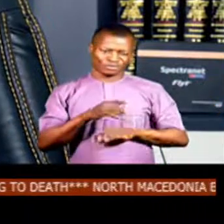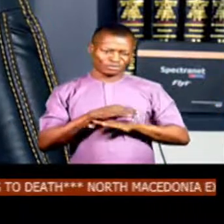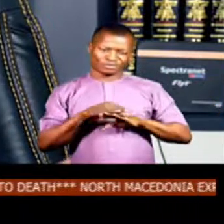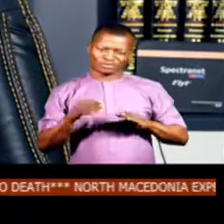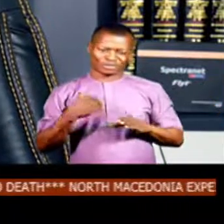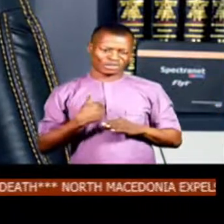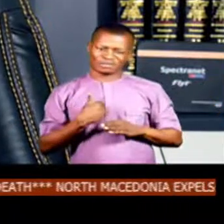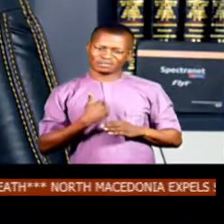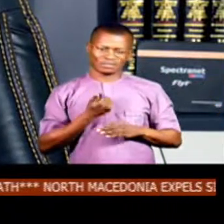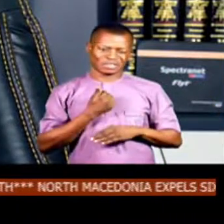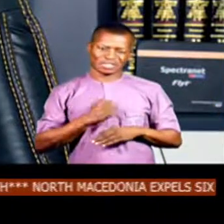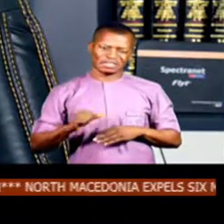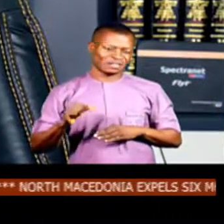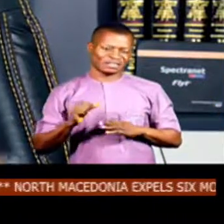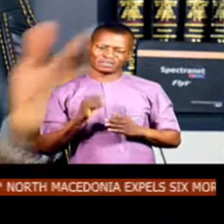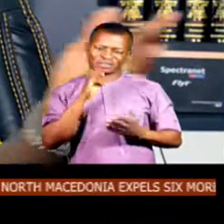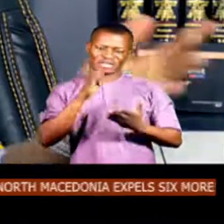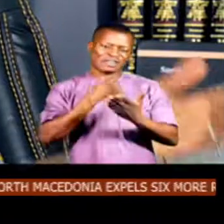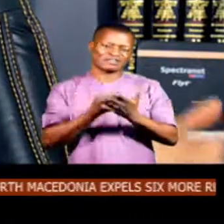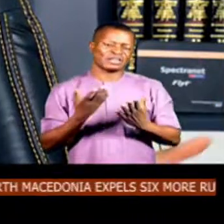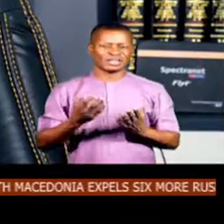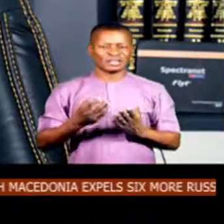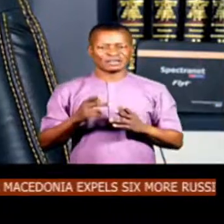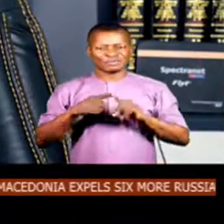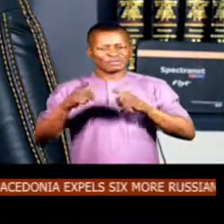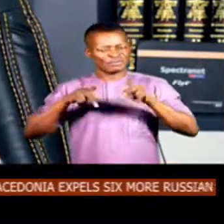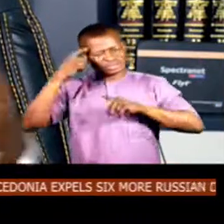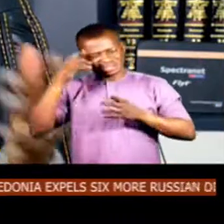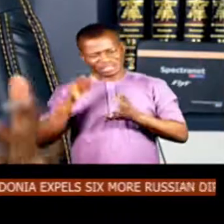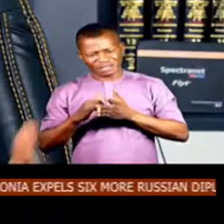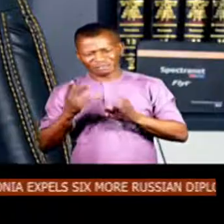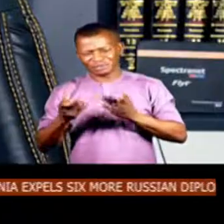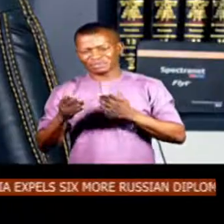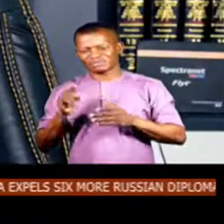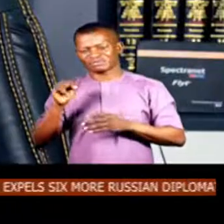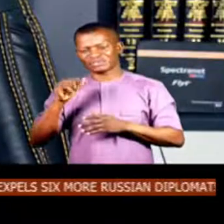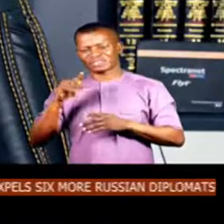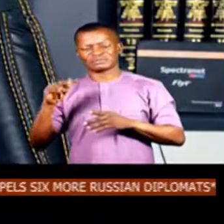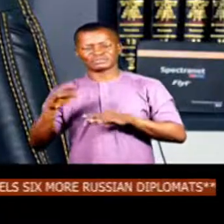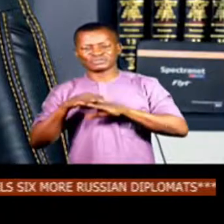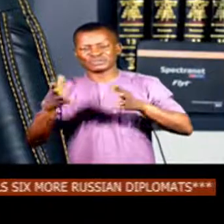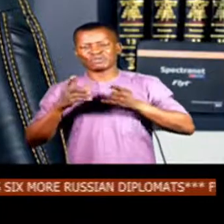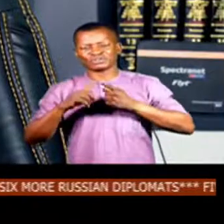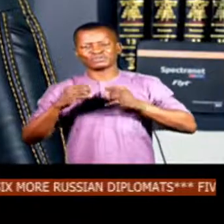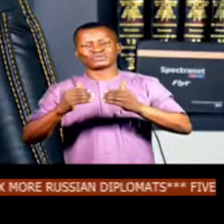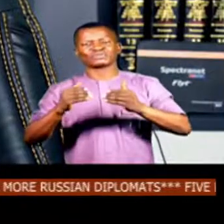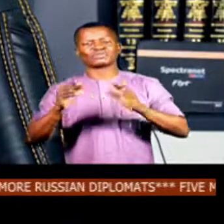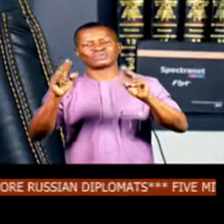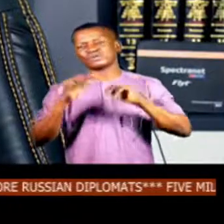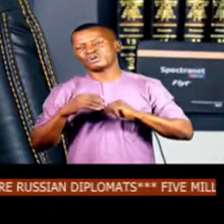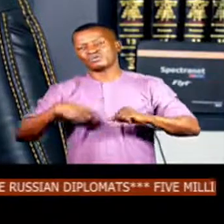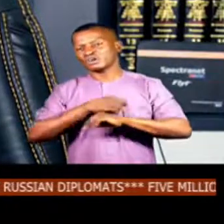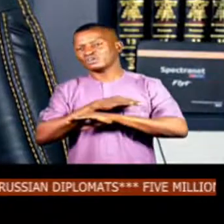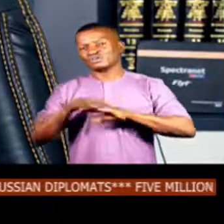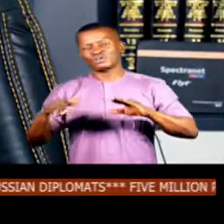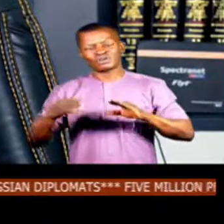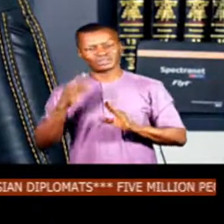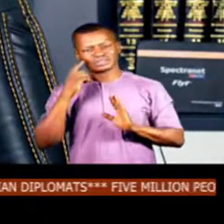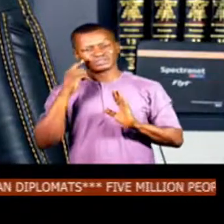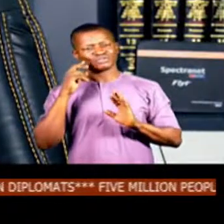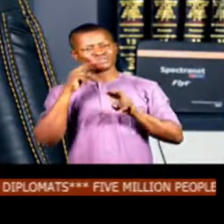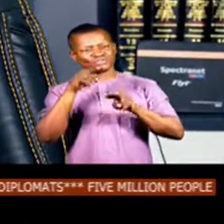prima facie case. They feel maybe NAPTIP is compromised or NAPTIP don't do. No, we don't use